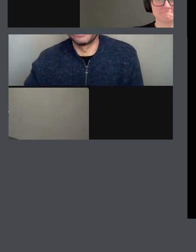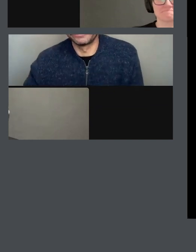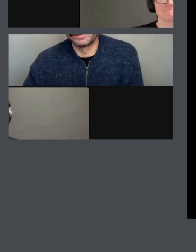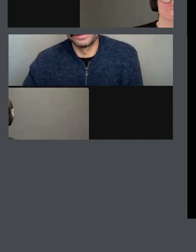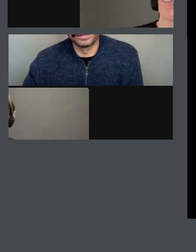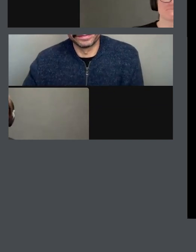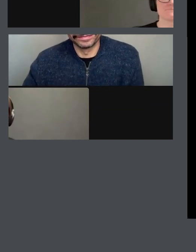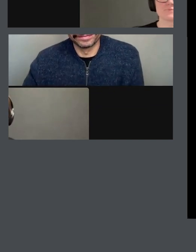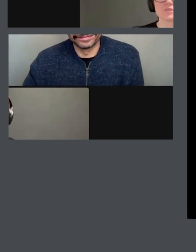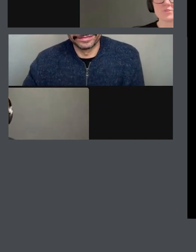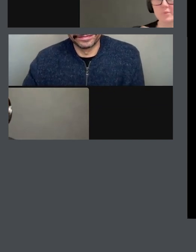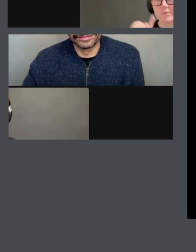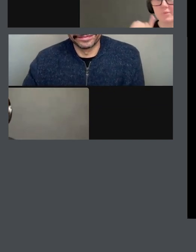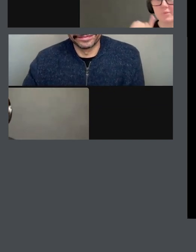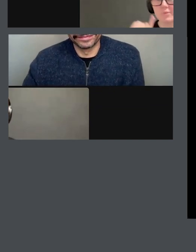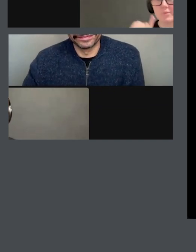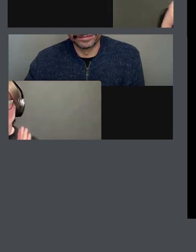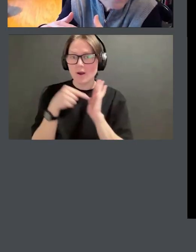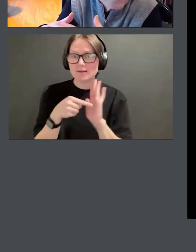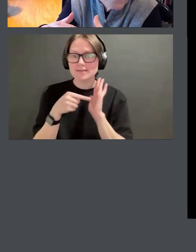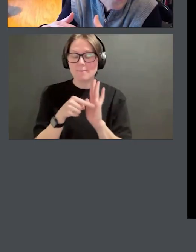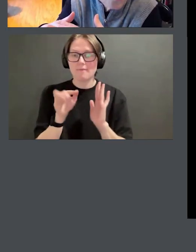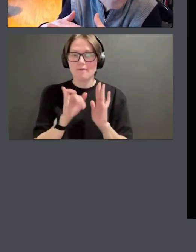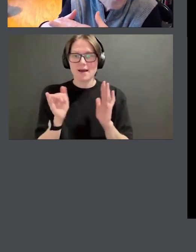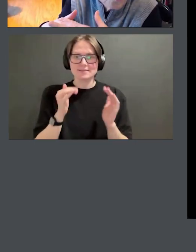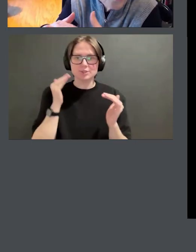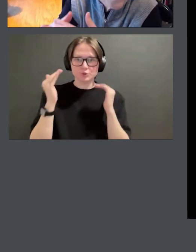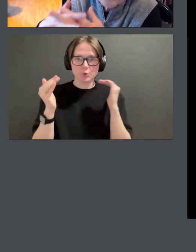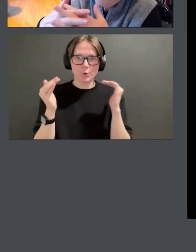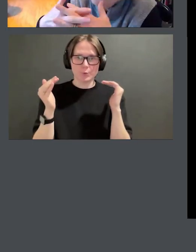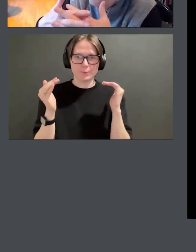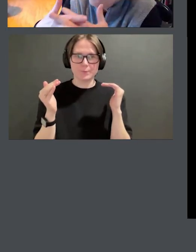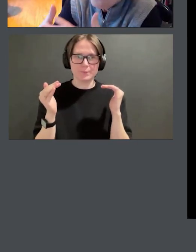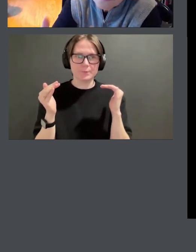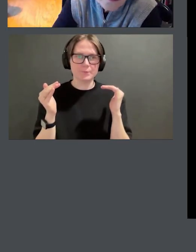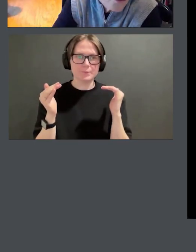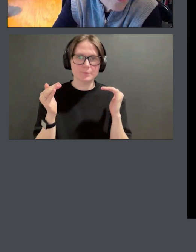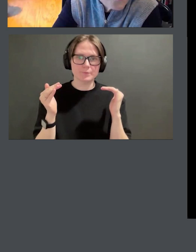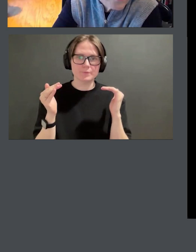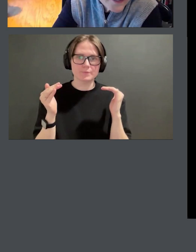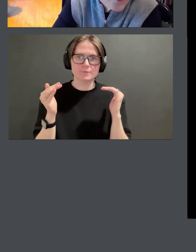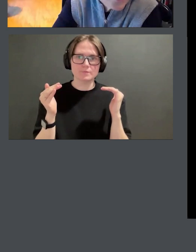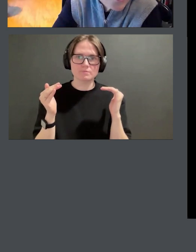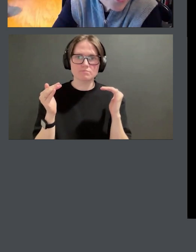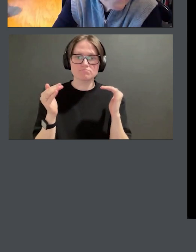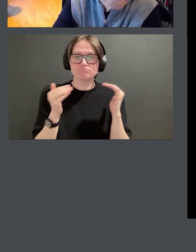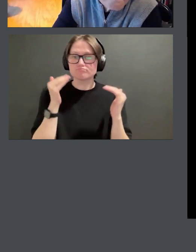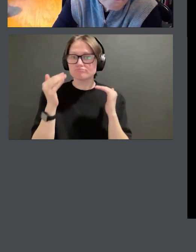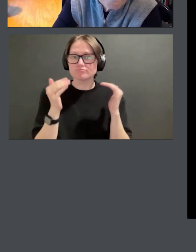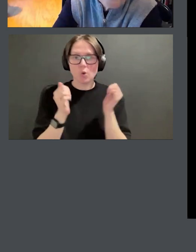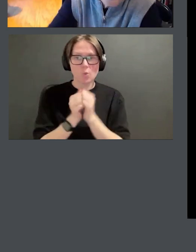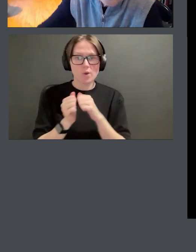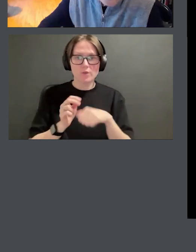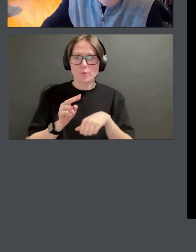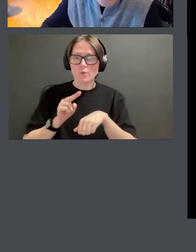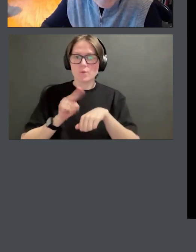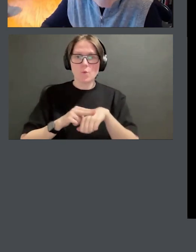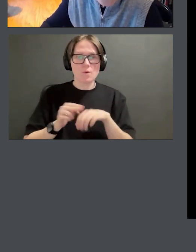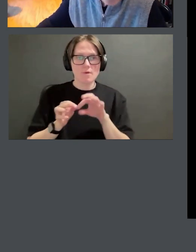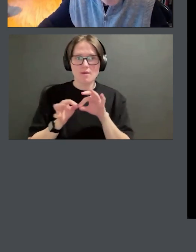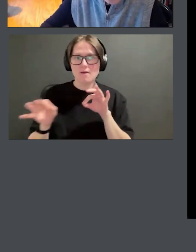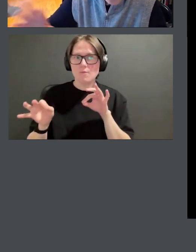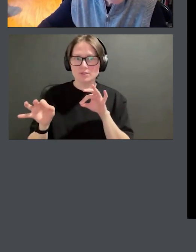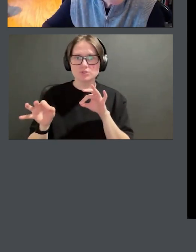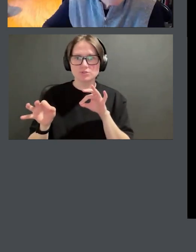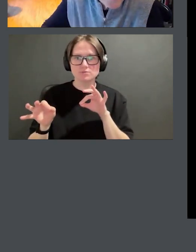if, for example, as an adult with normal language,